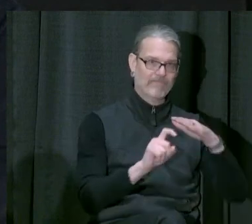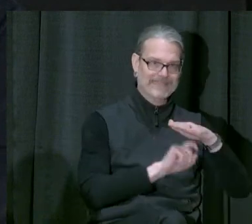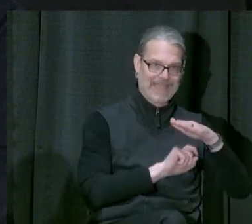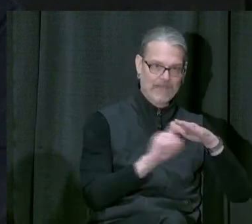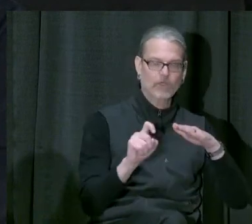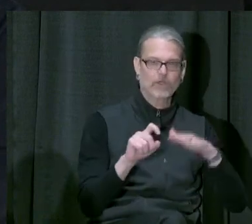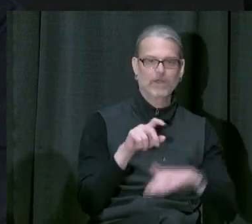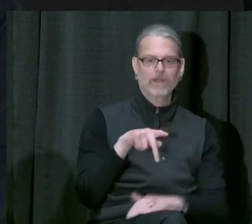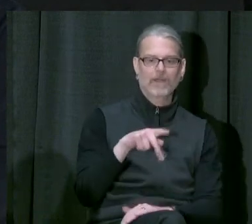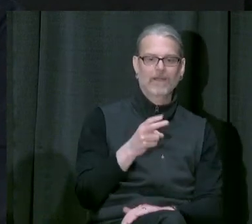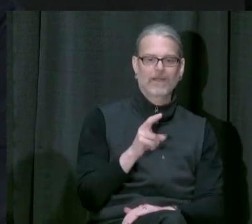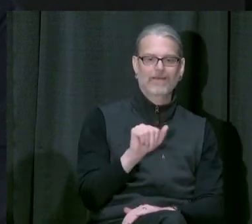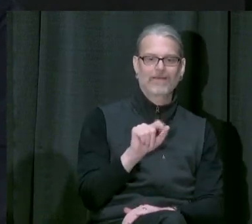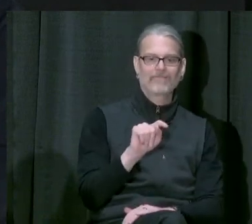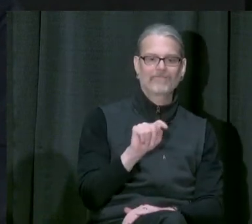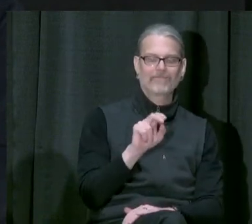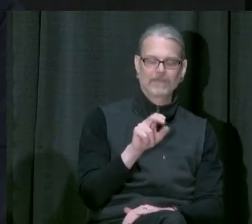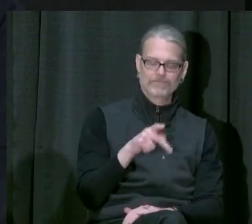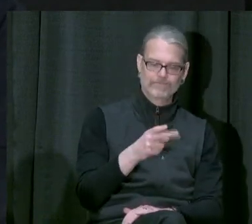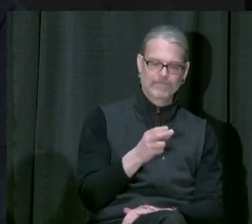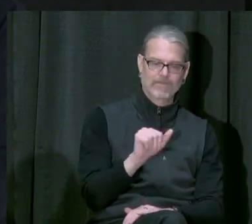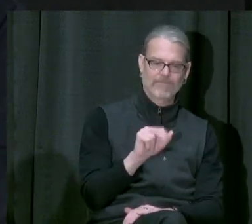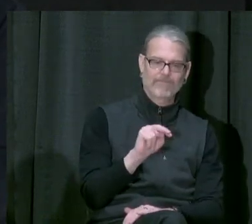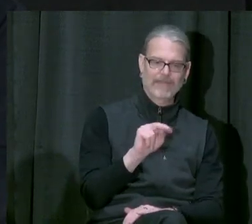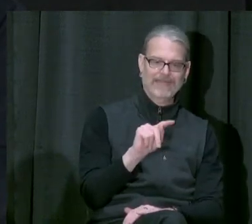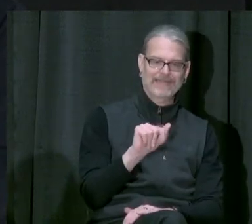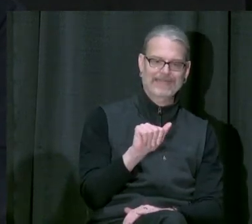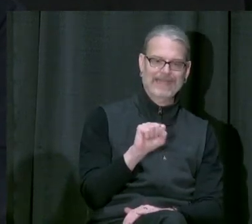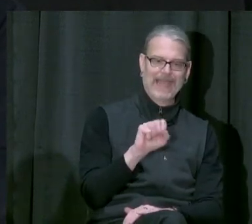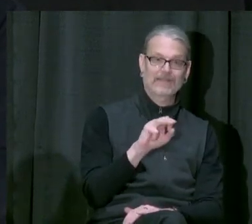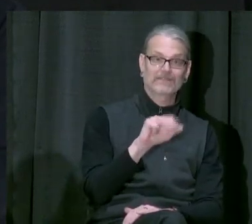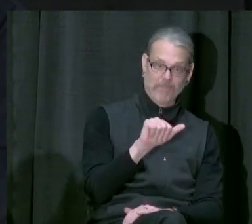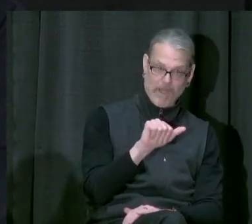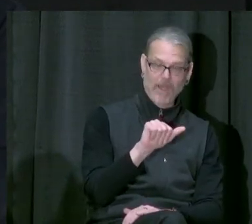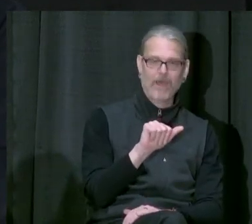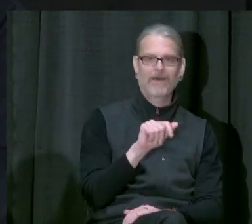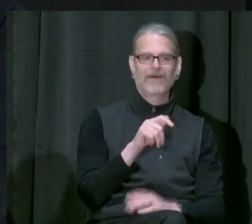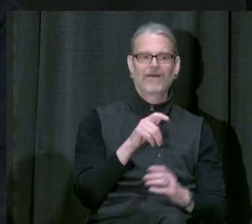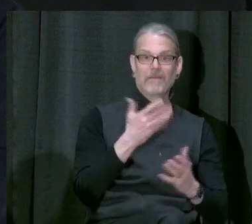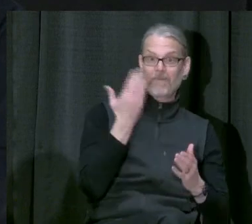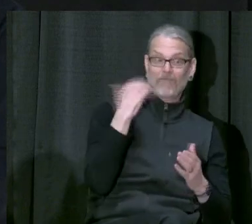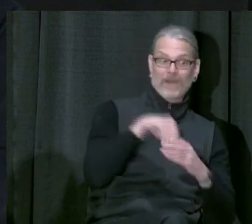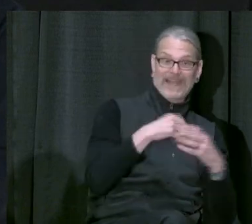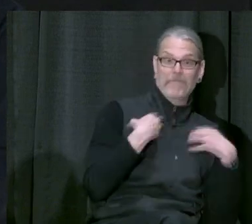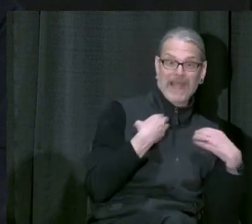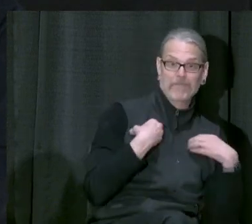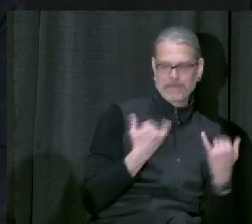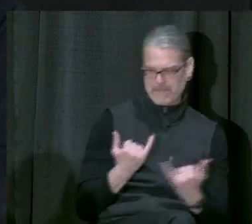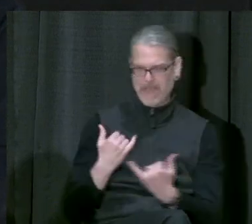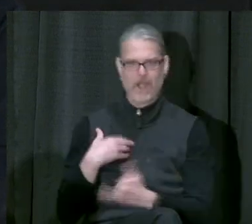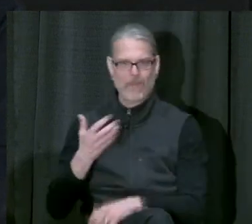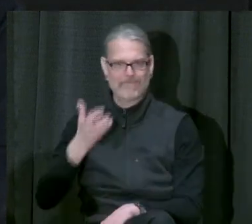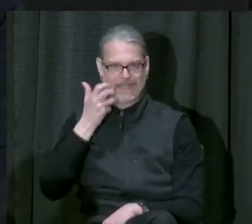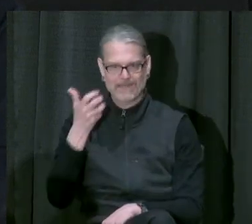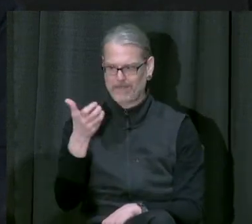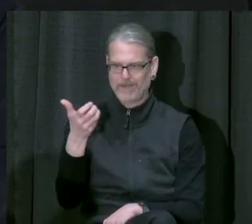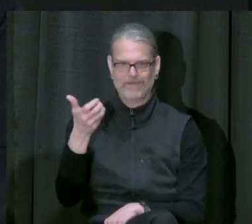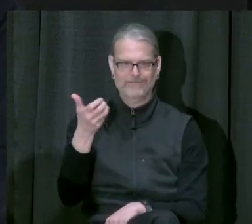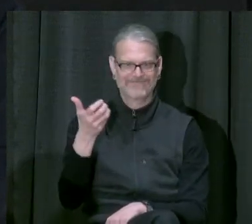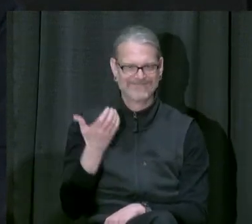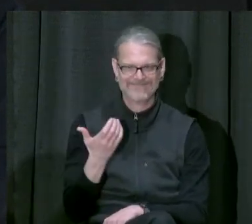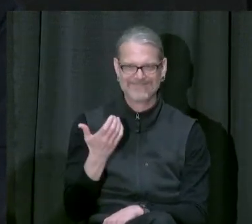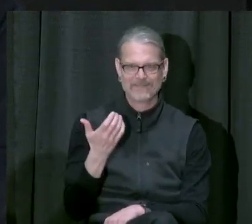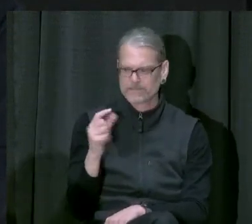Phantasmo scanner, to a Leica scanner. The scanner used to be in a backpack. Now it's handheld, not much bigger